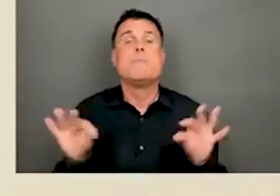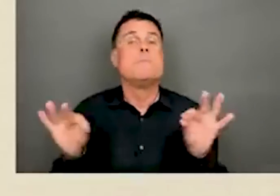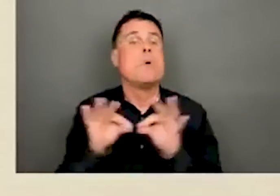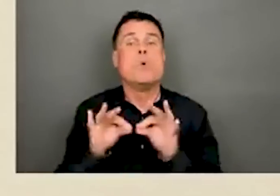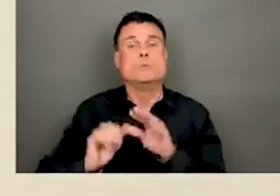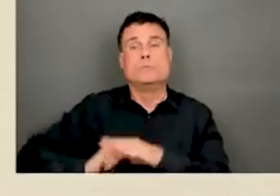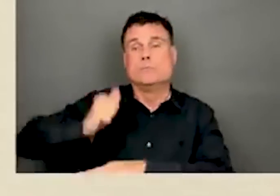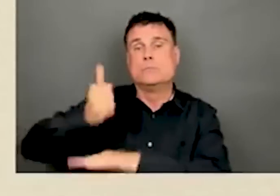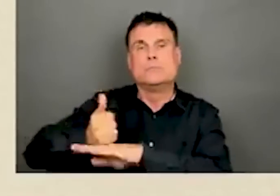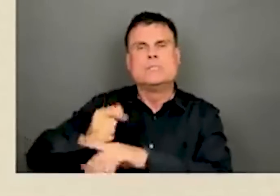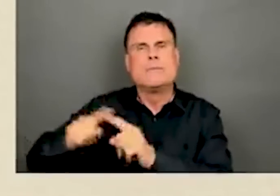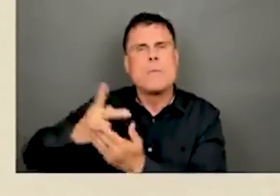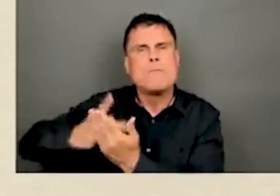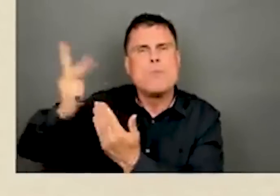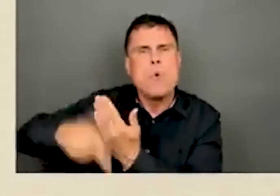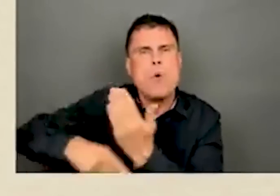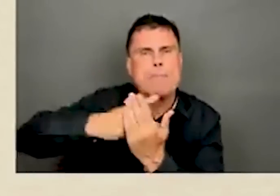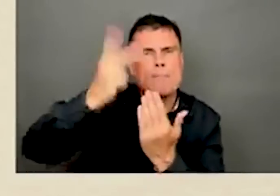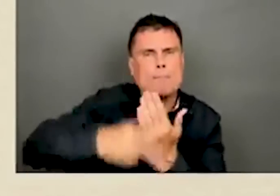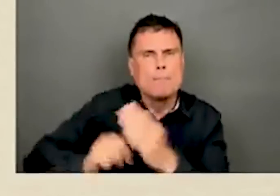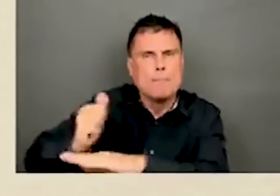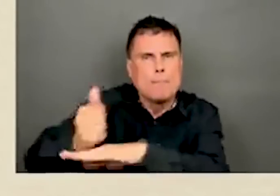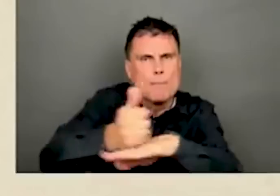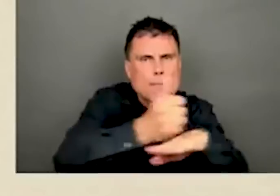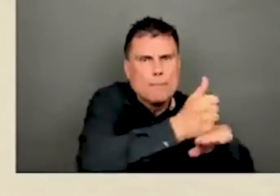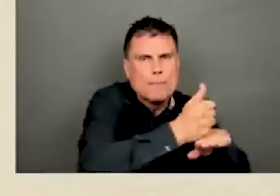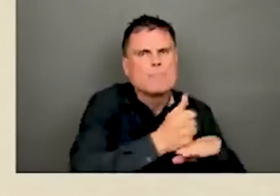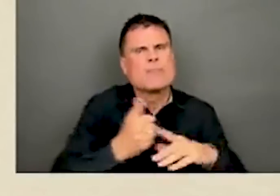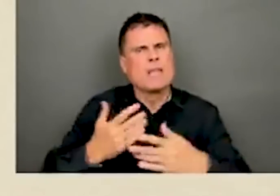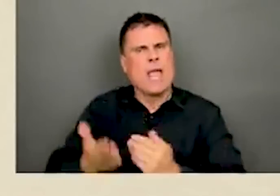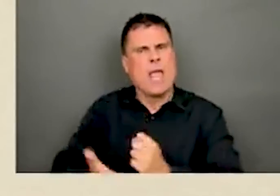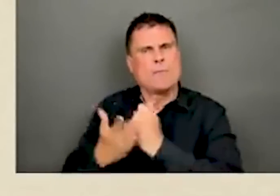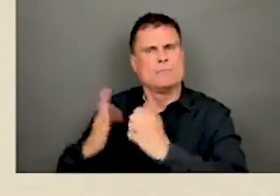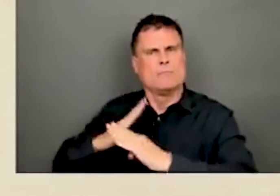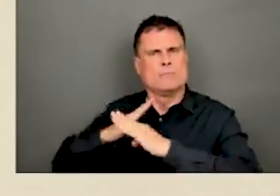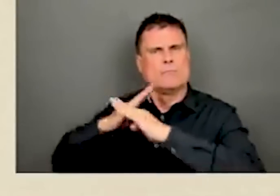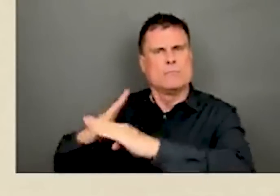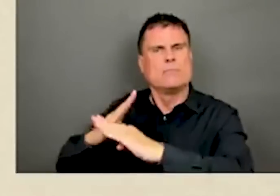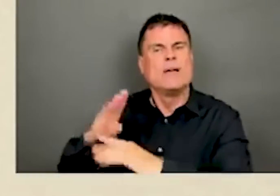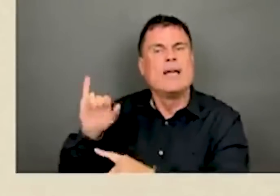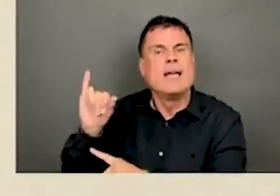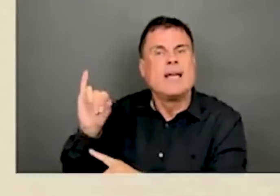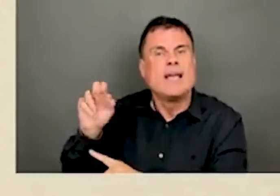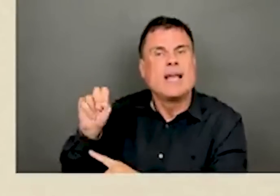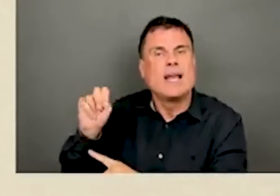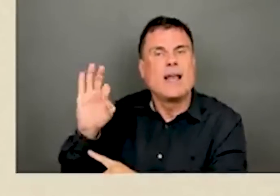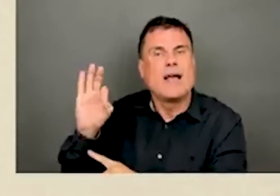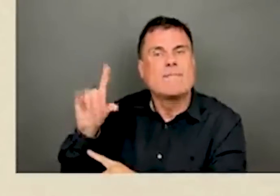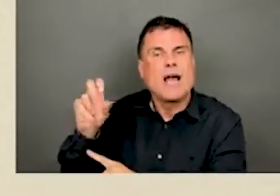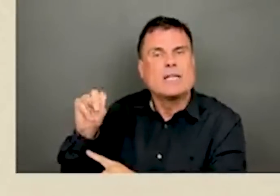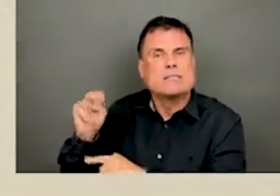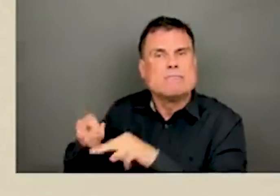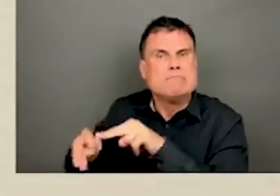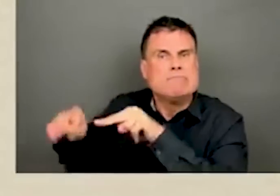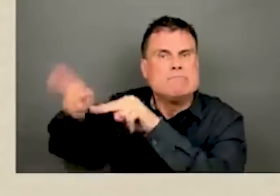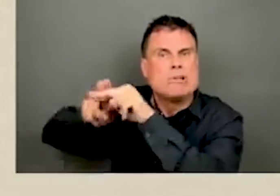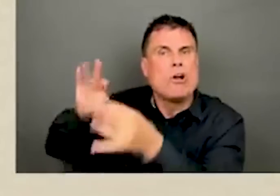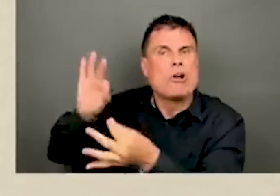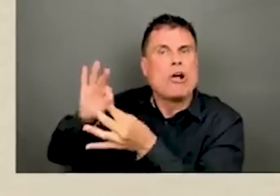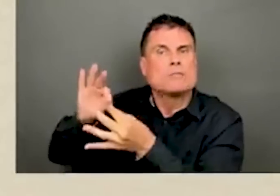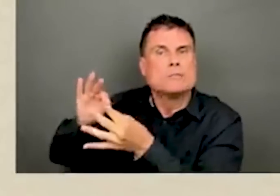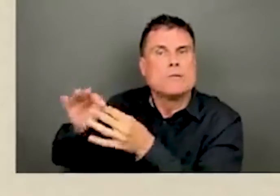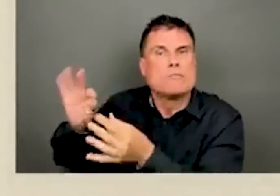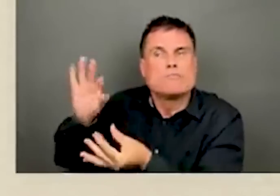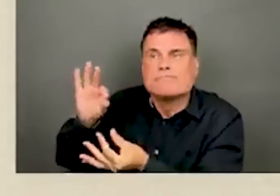the spike in inflation, to address the issues that are before us and those issues that we've not yet imagined. Government is about dealing